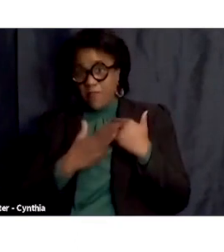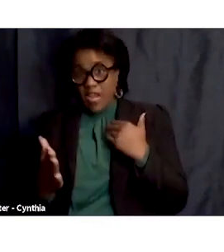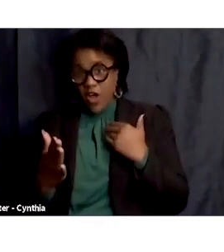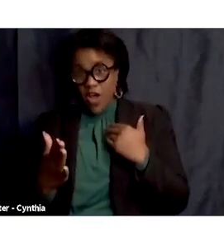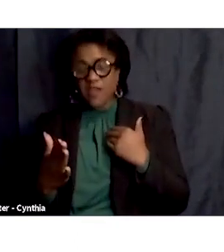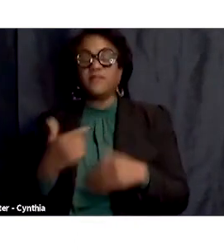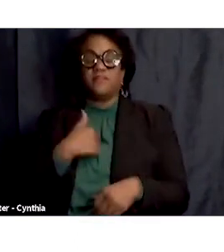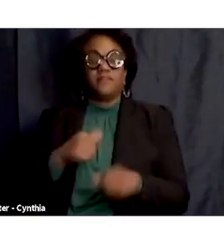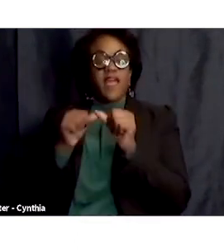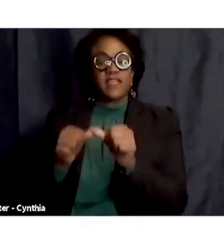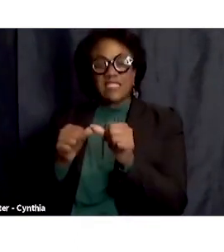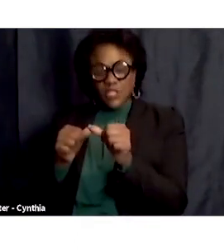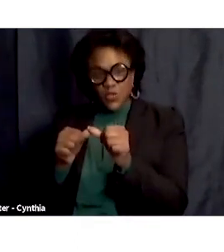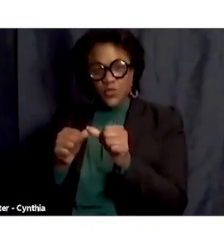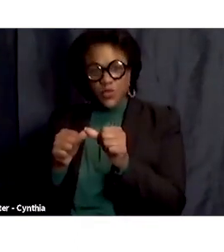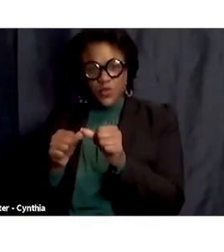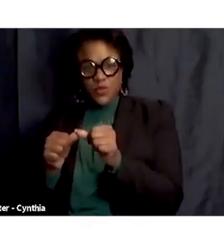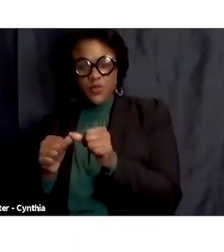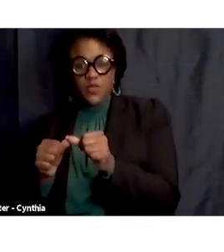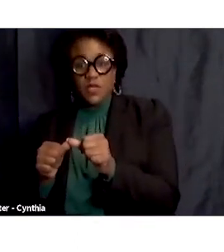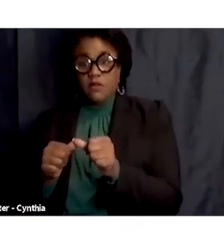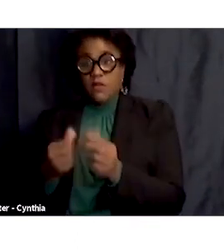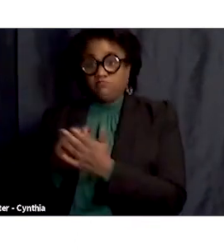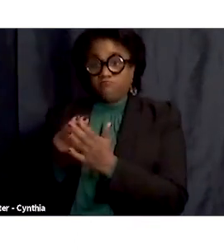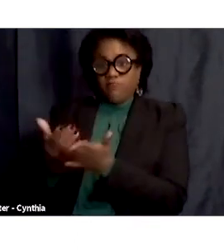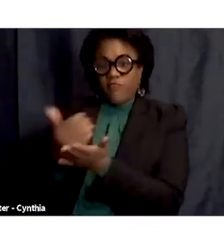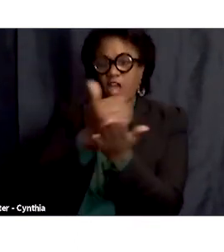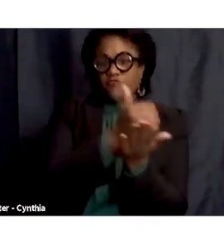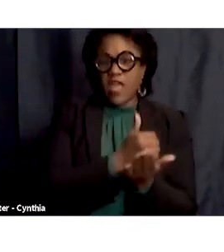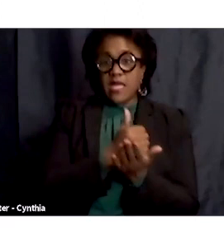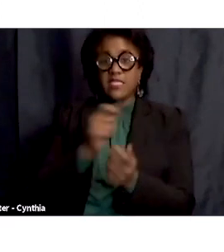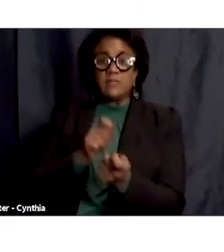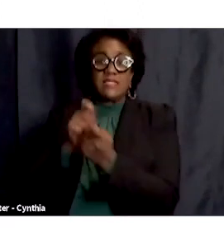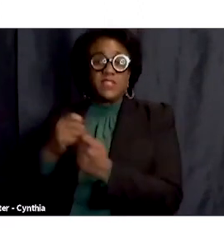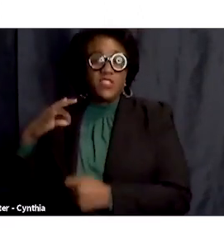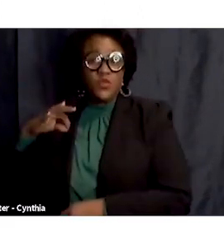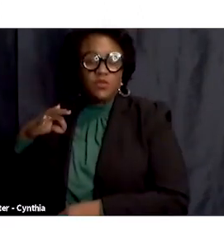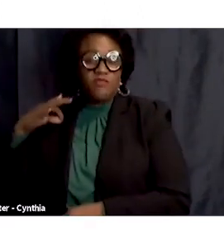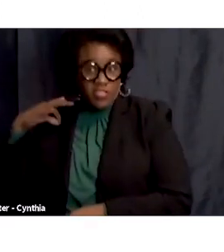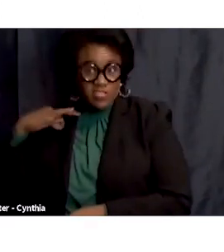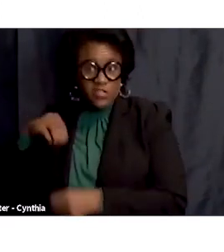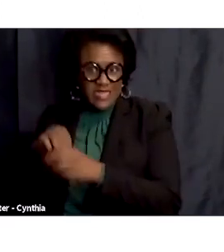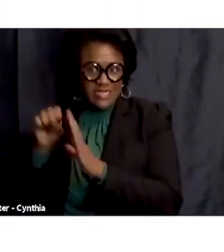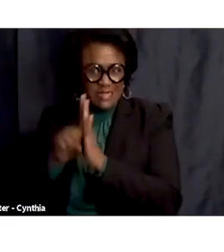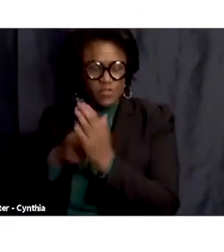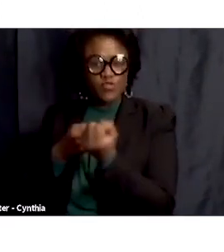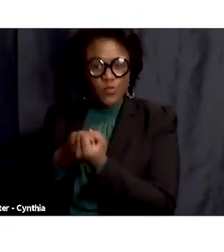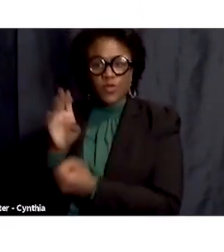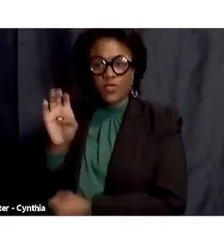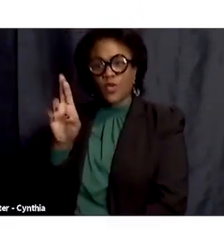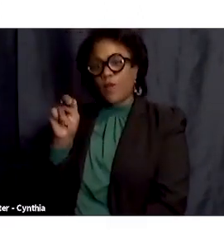I continued to fundraise specifically to volunteer in states to support the Bernie Sanders